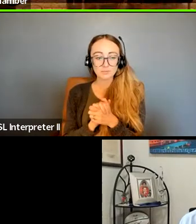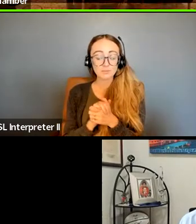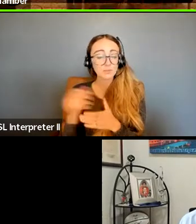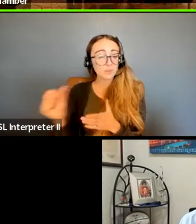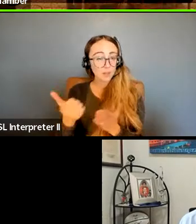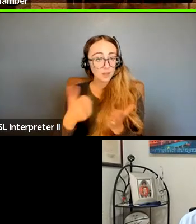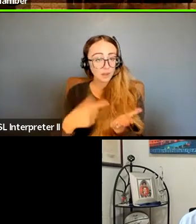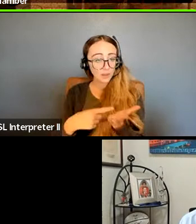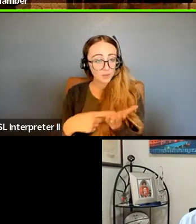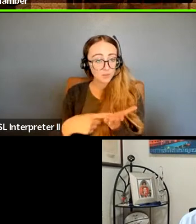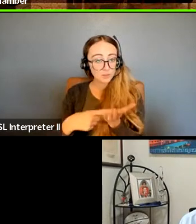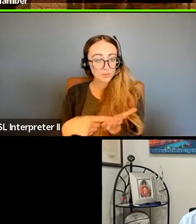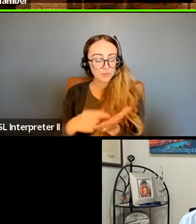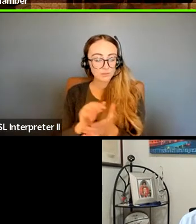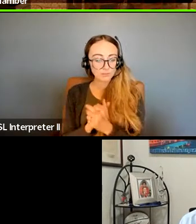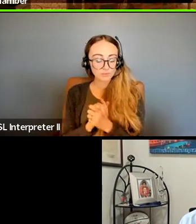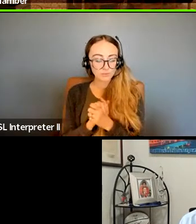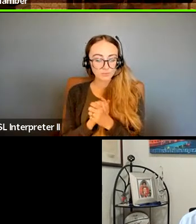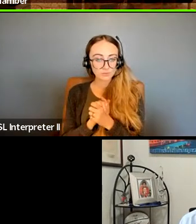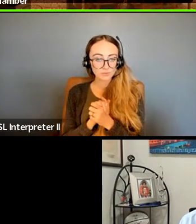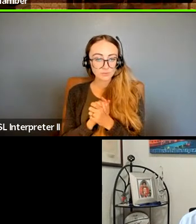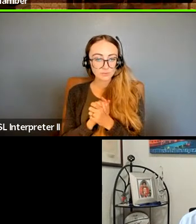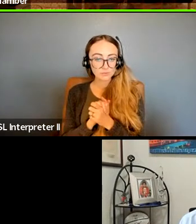discussion on this?